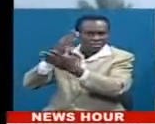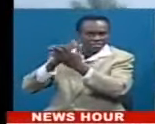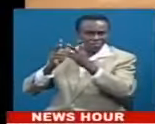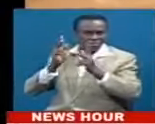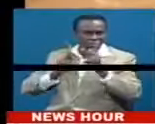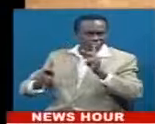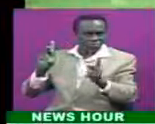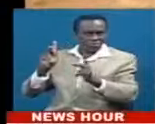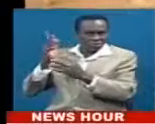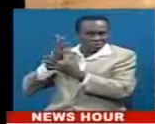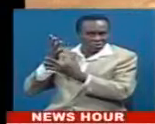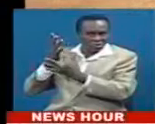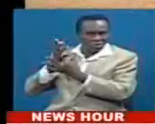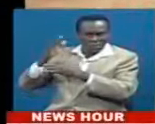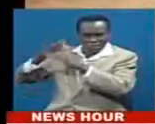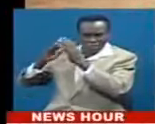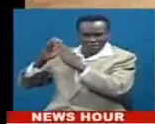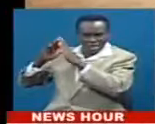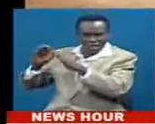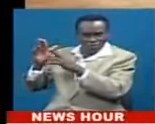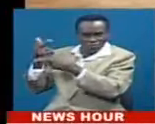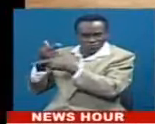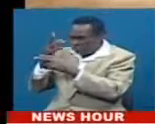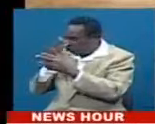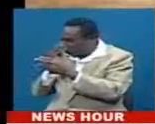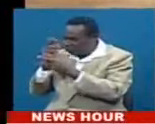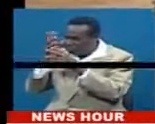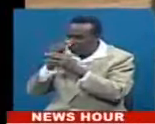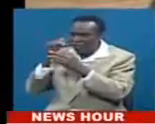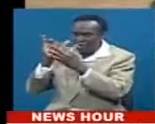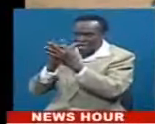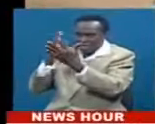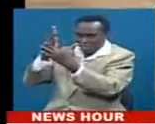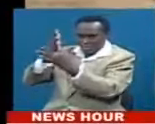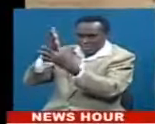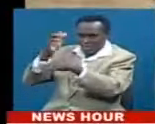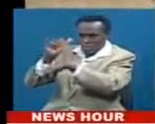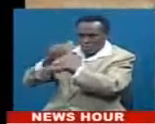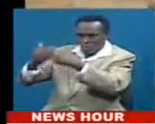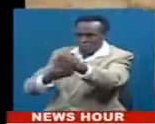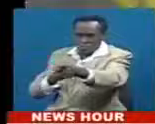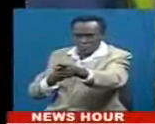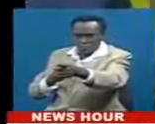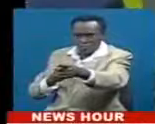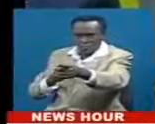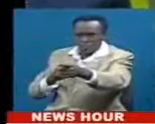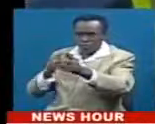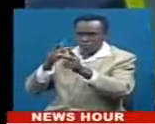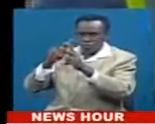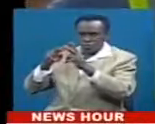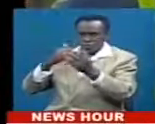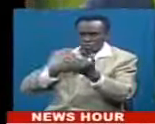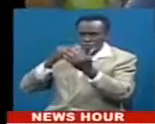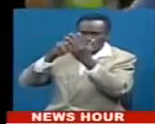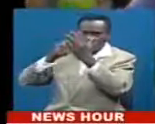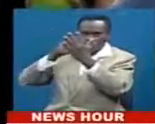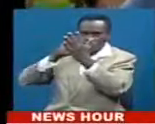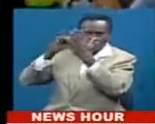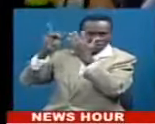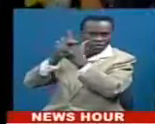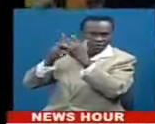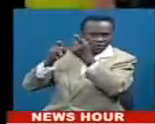still occupying the Ghana Railway Development Authority, GRDA, landscape. Currently, the project has